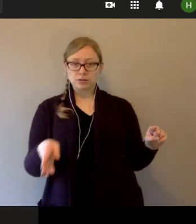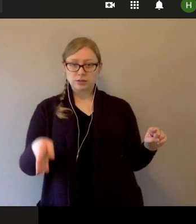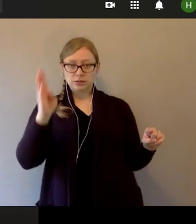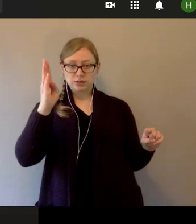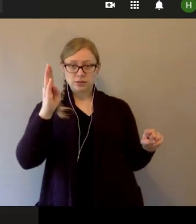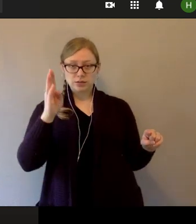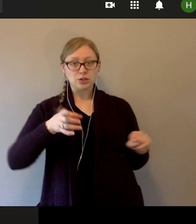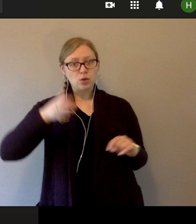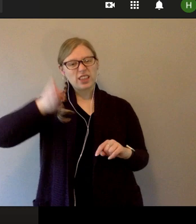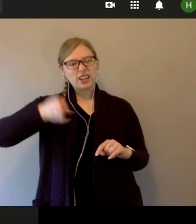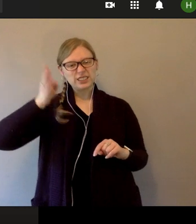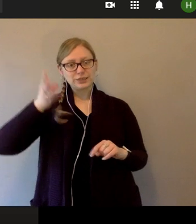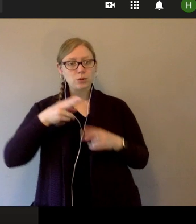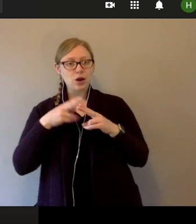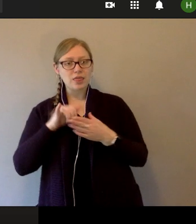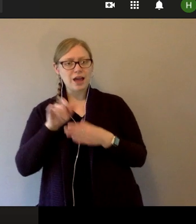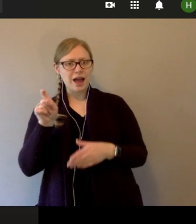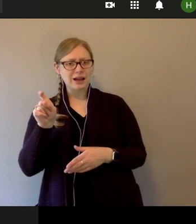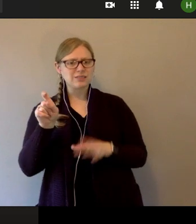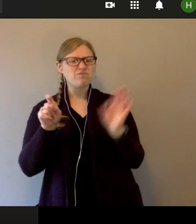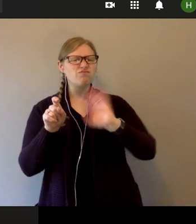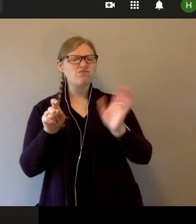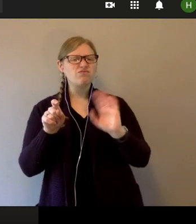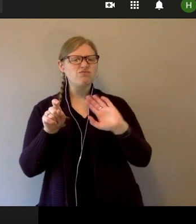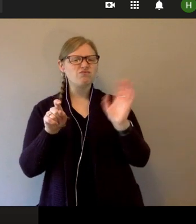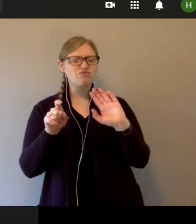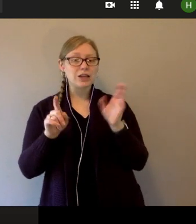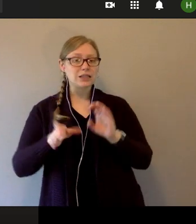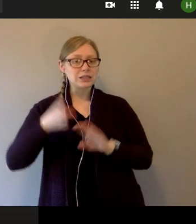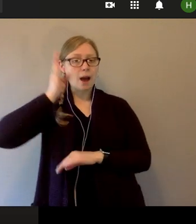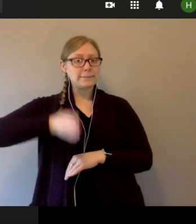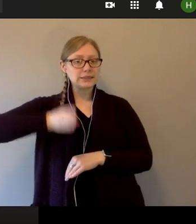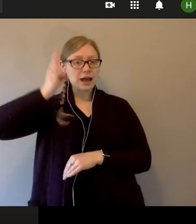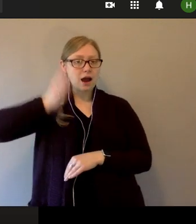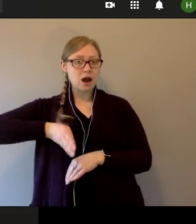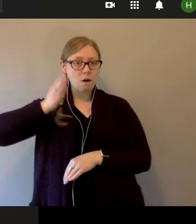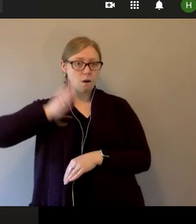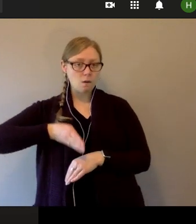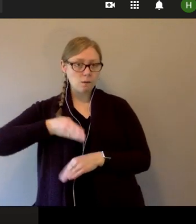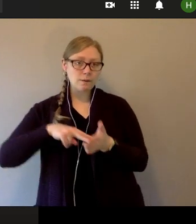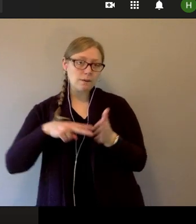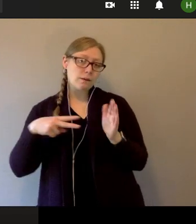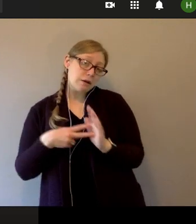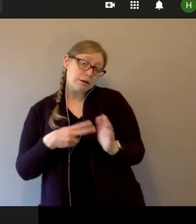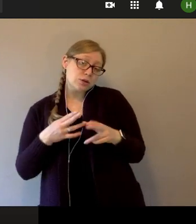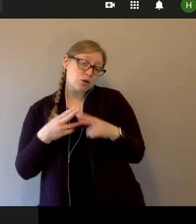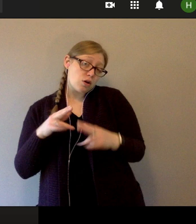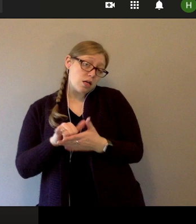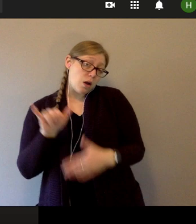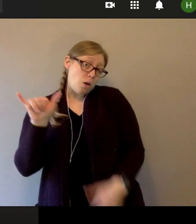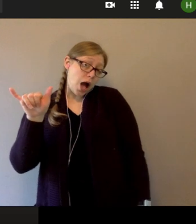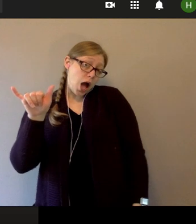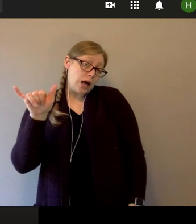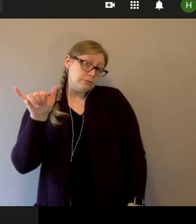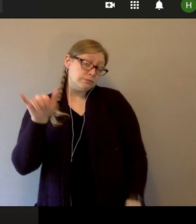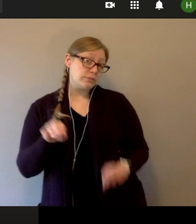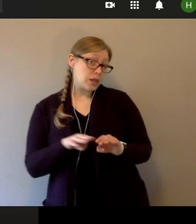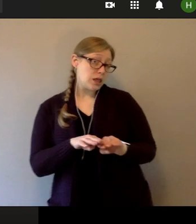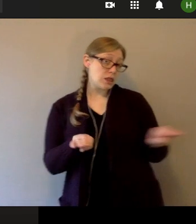perpendicular distance x. Well, actually, no, it's going up and down, so maybe it makes more sense to call that y. And then